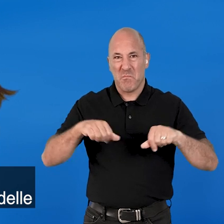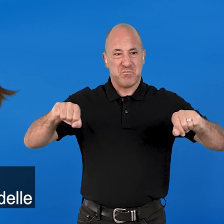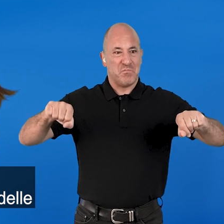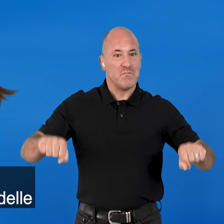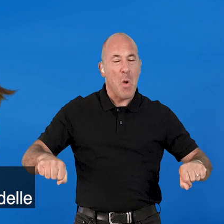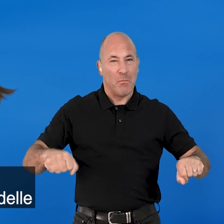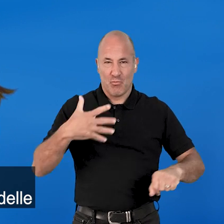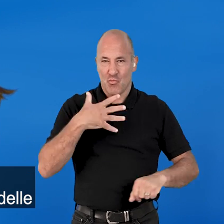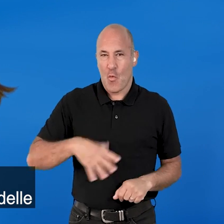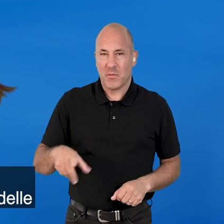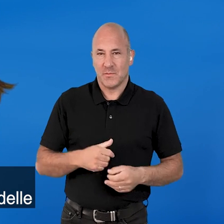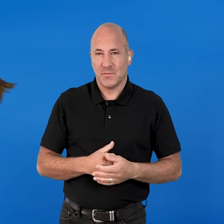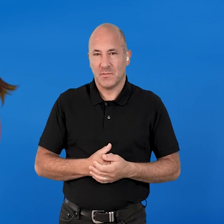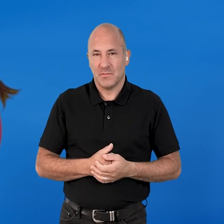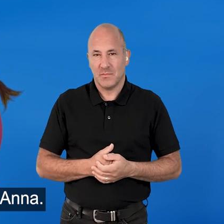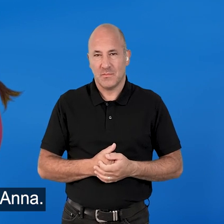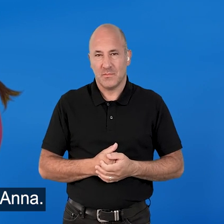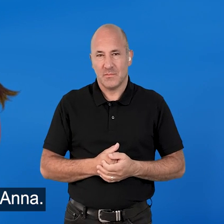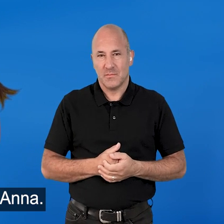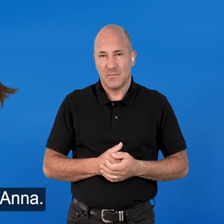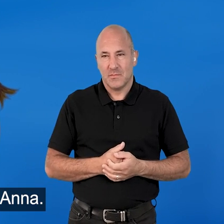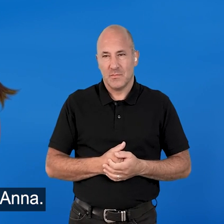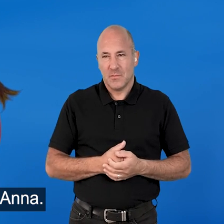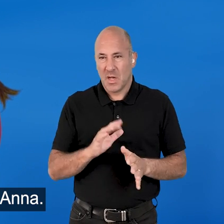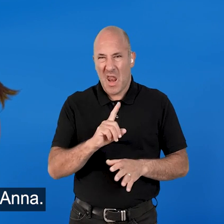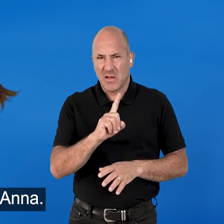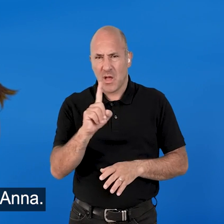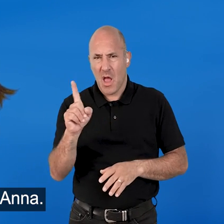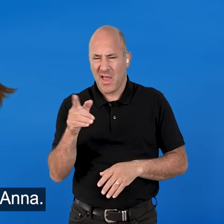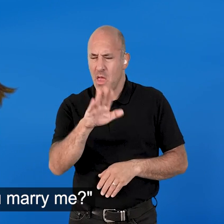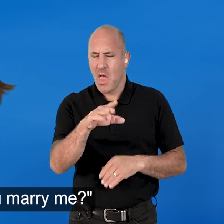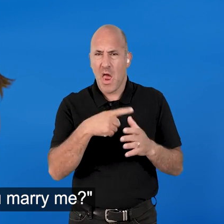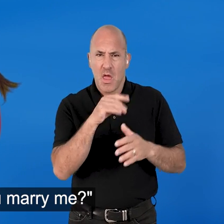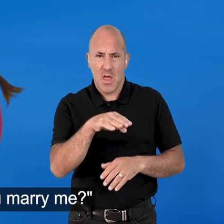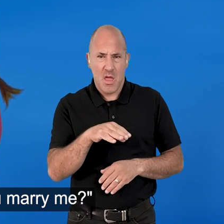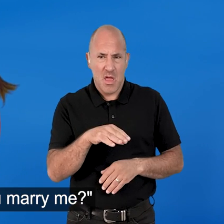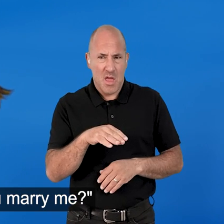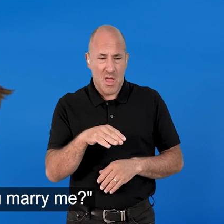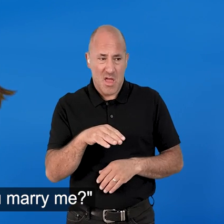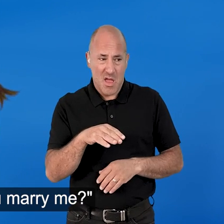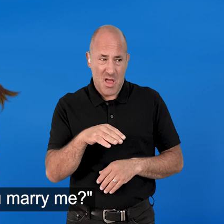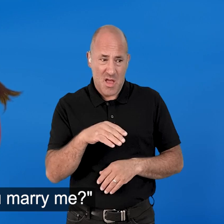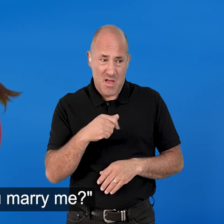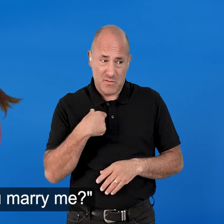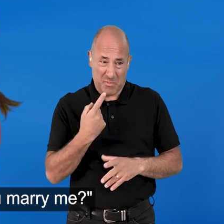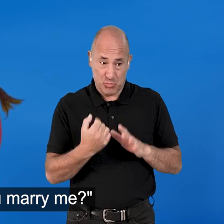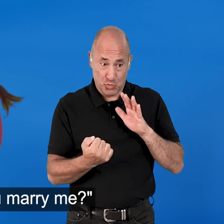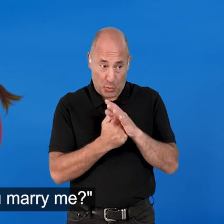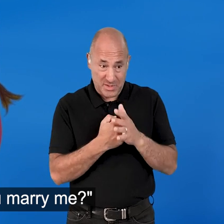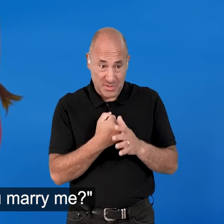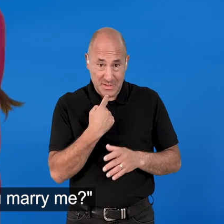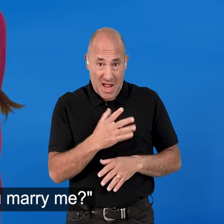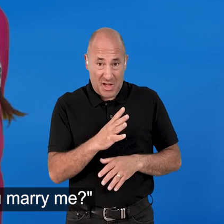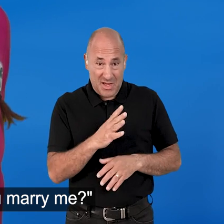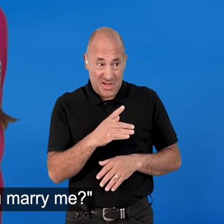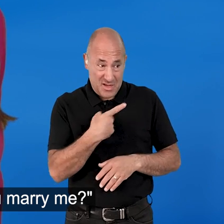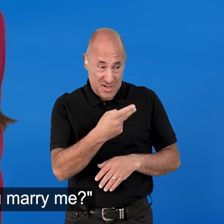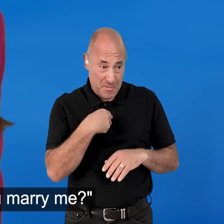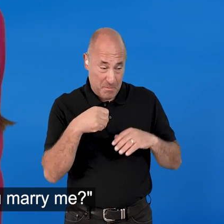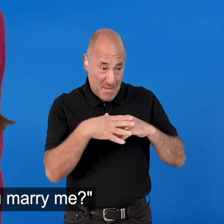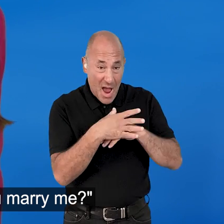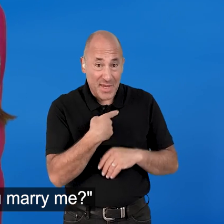the throne of Arendelle. But later that night, he says to Anna, "Can I say something crazy? Will you